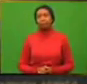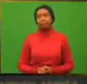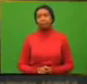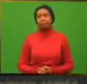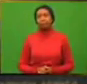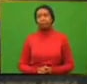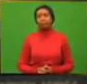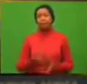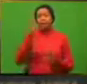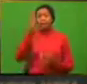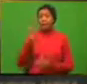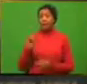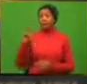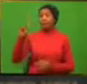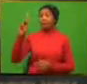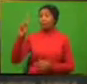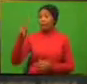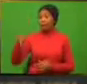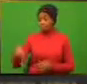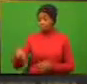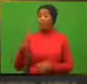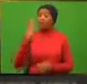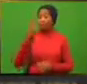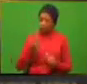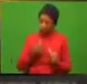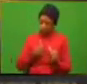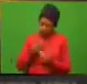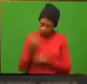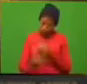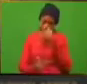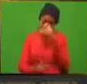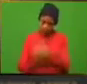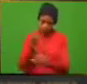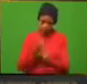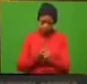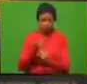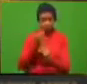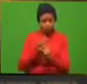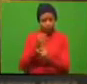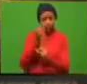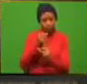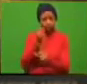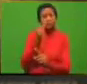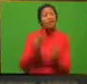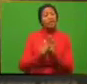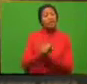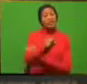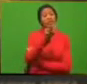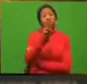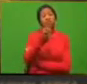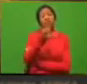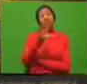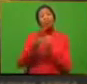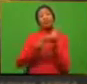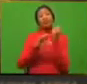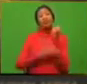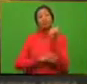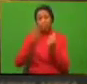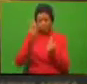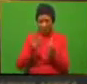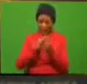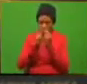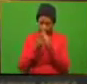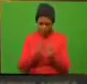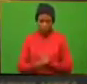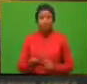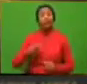We in the MK will continue to fight for Section 25 of the Constitution to be amended.